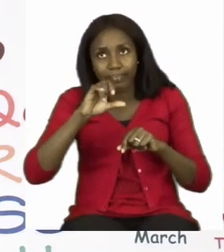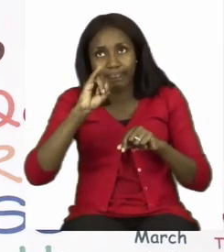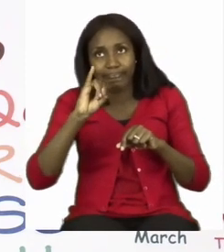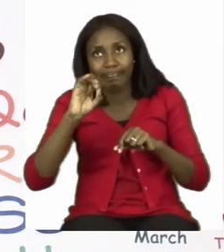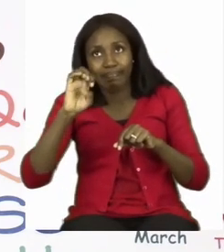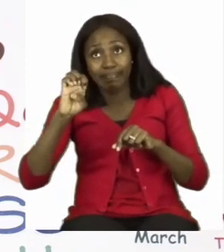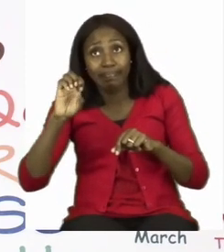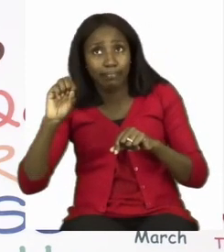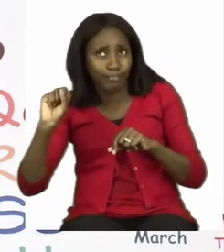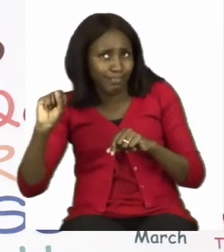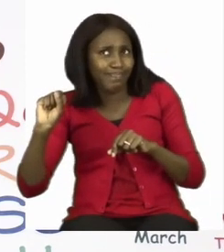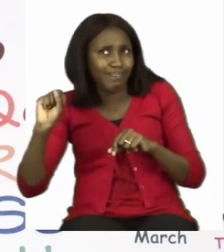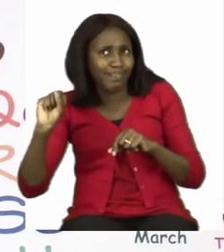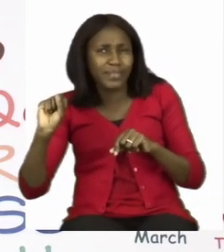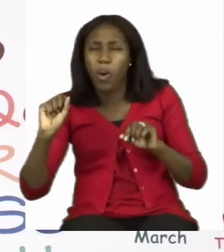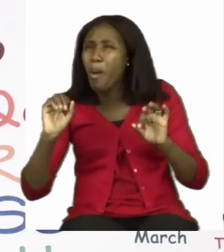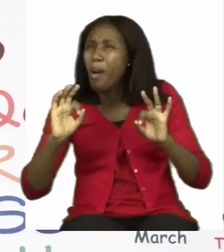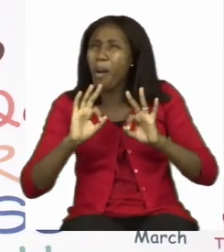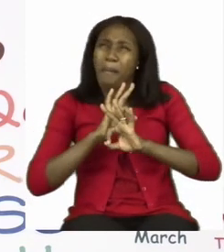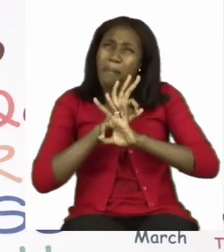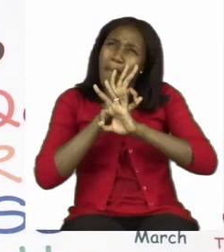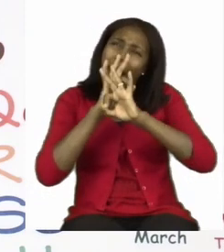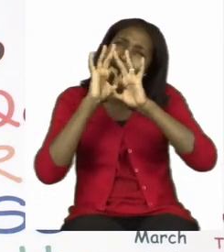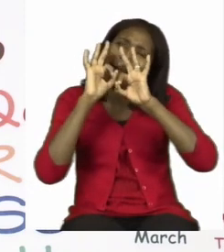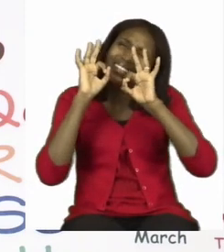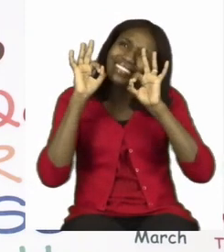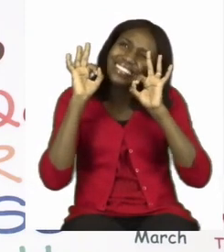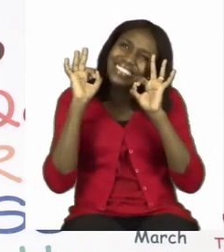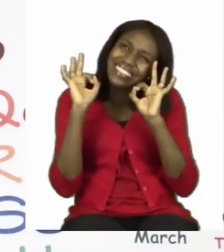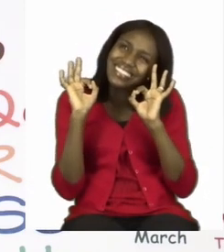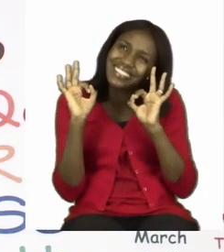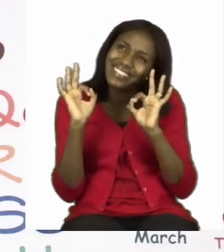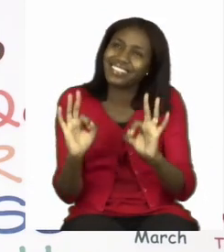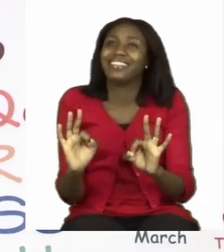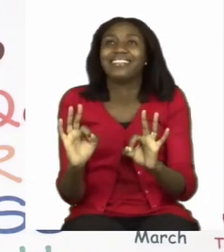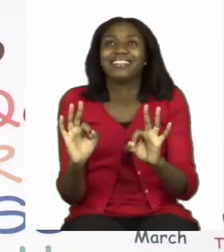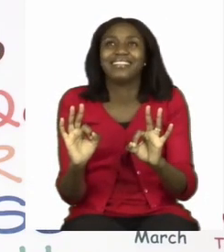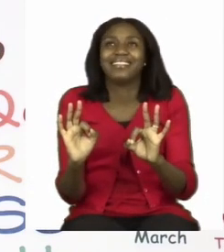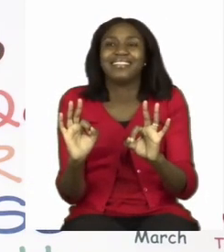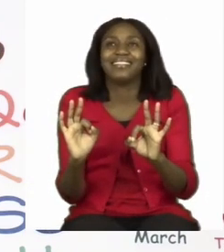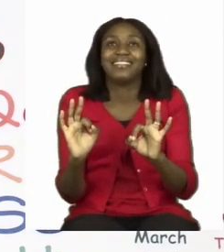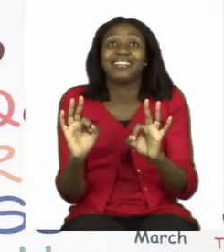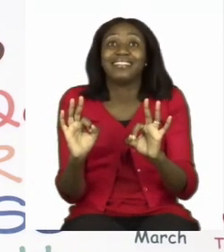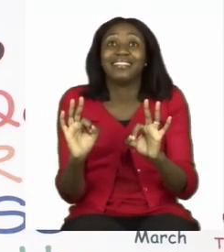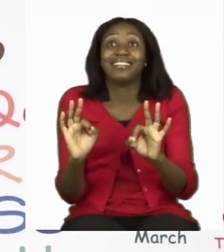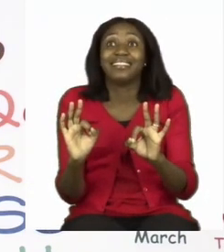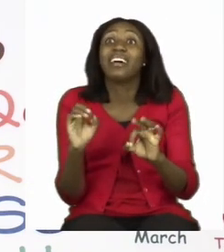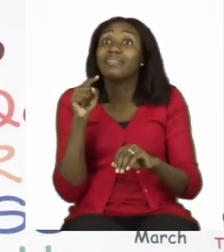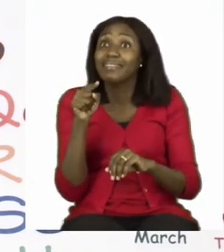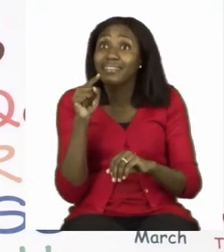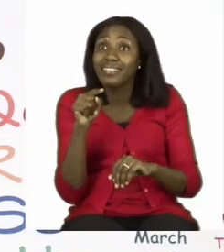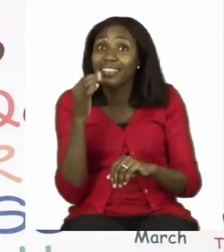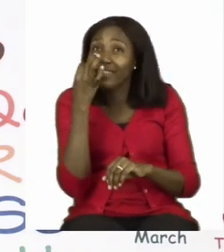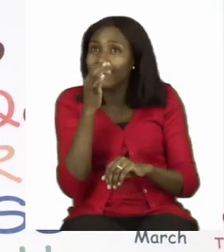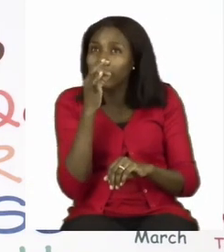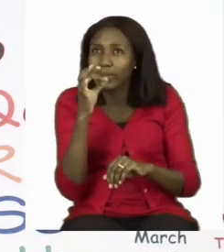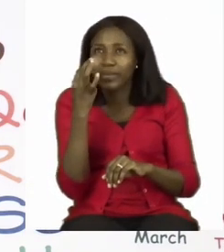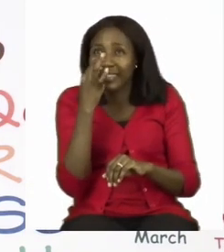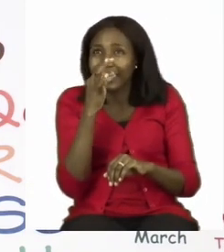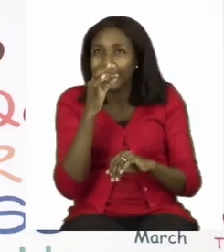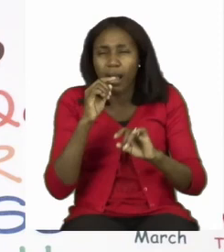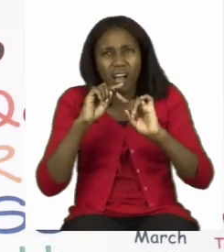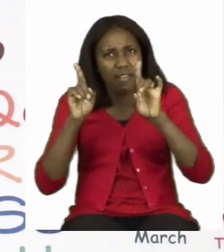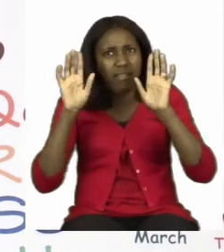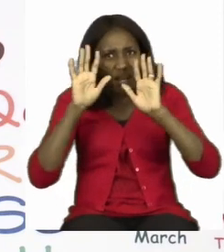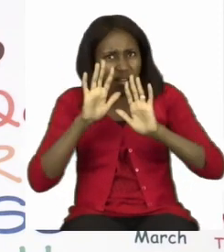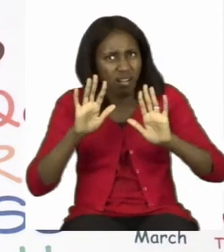are just as beautiful as any other plant. The lilies also come in different colors. Just